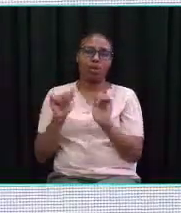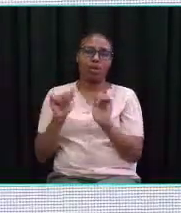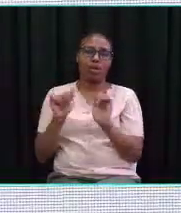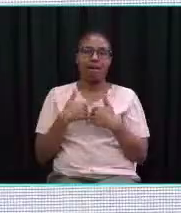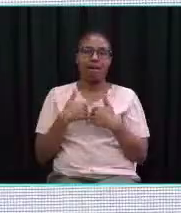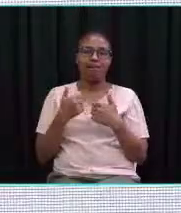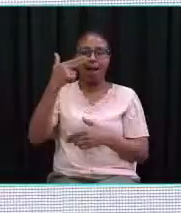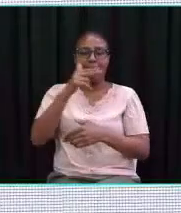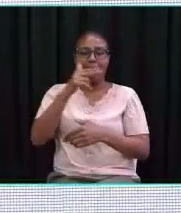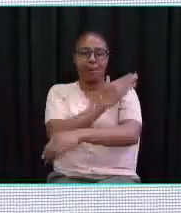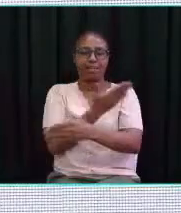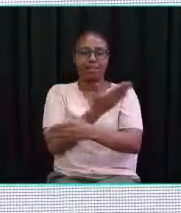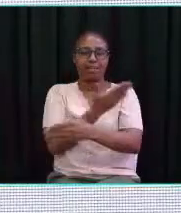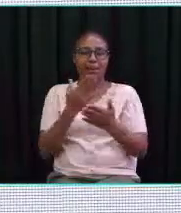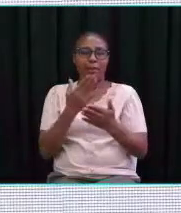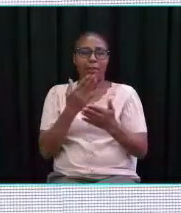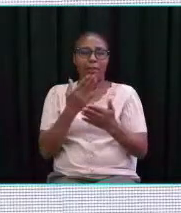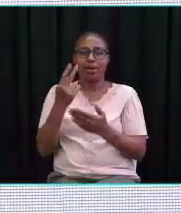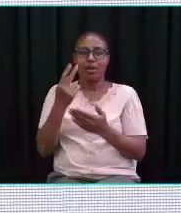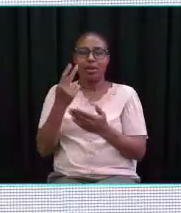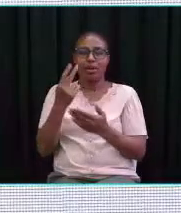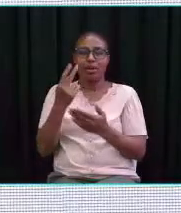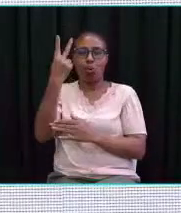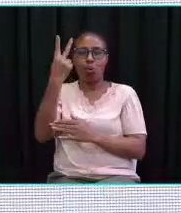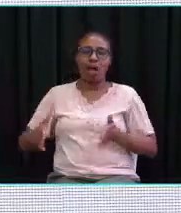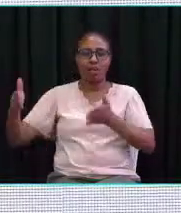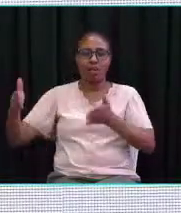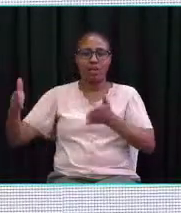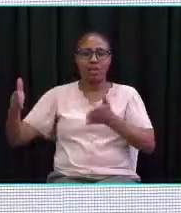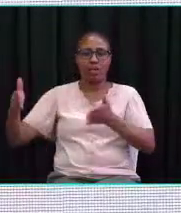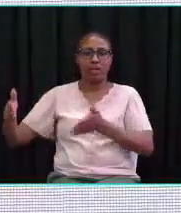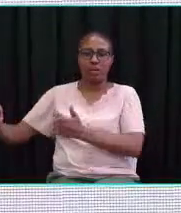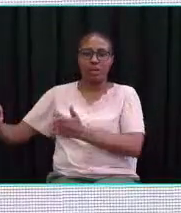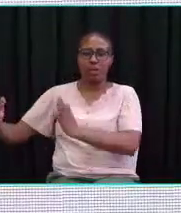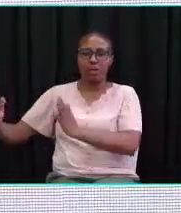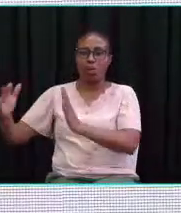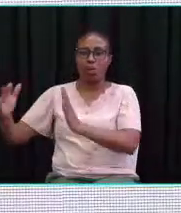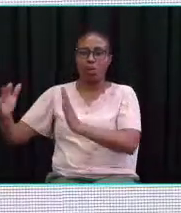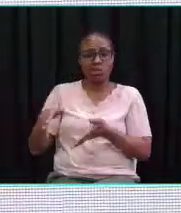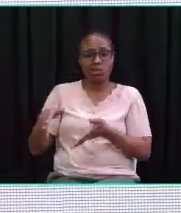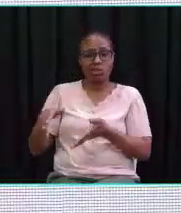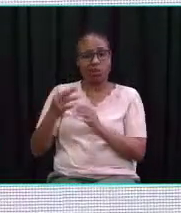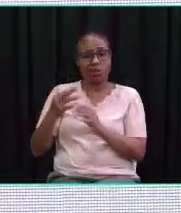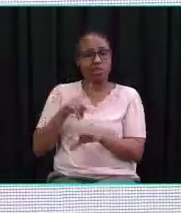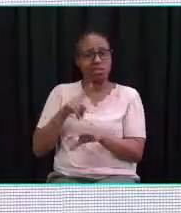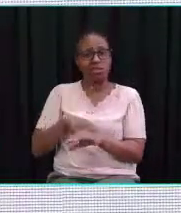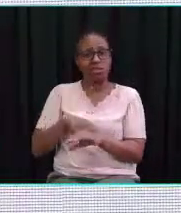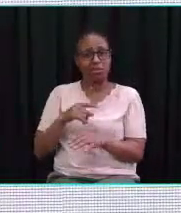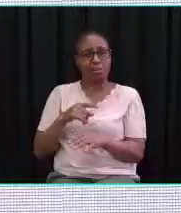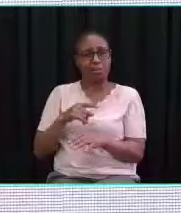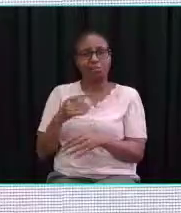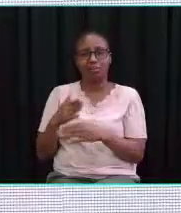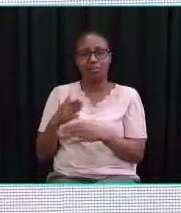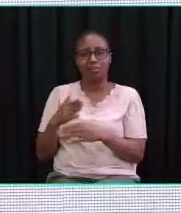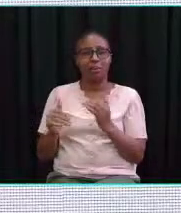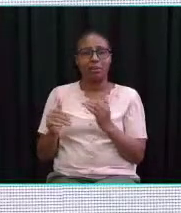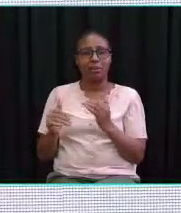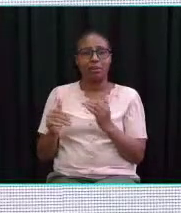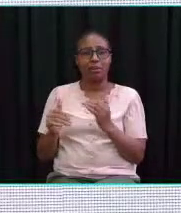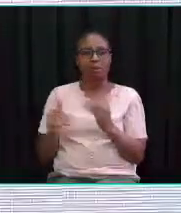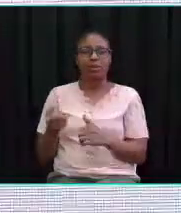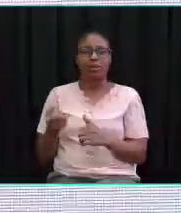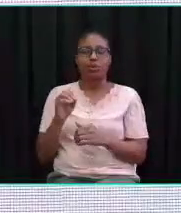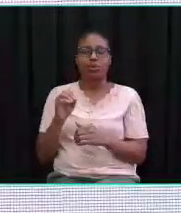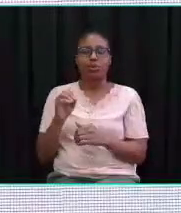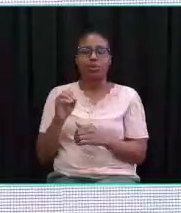have a high capacity, maybe a dual carriageway, because it's a road that is long overdue. Within the Mombasa area, the Kenya